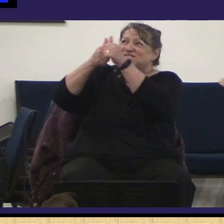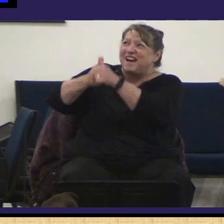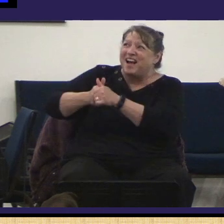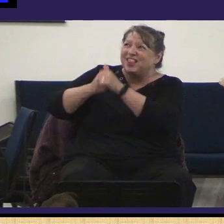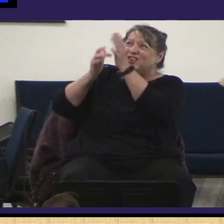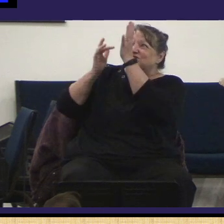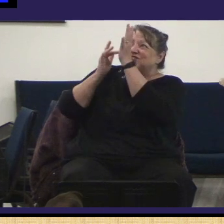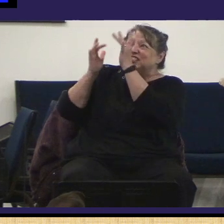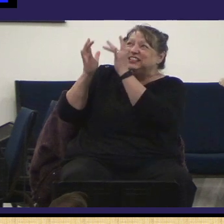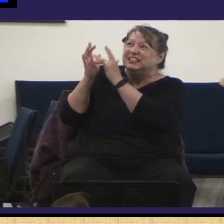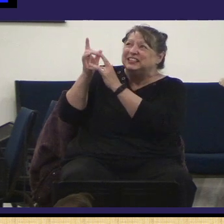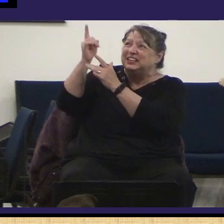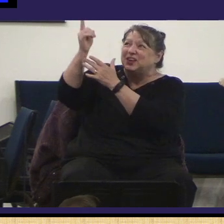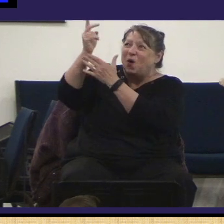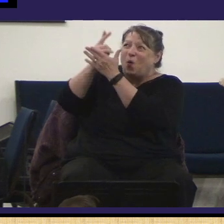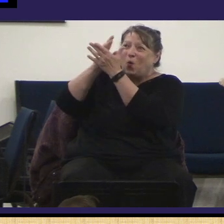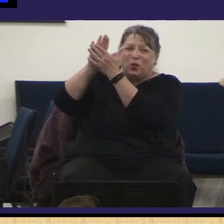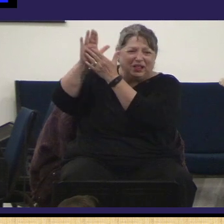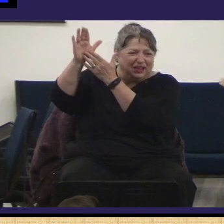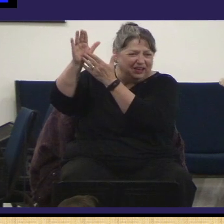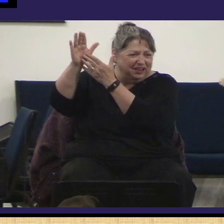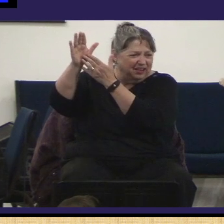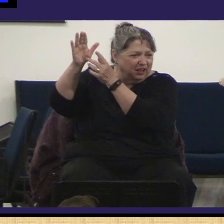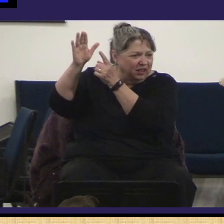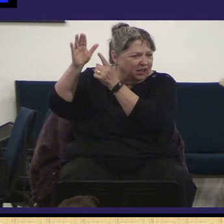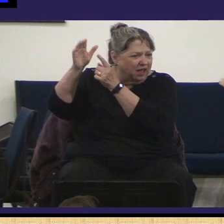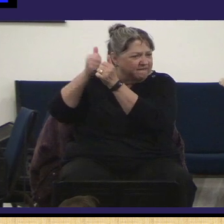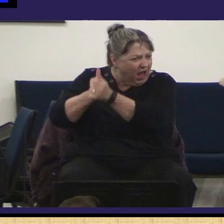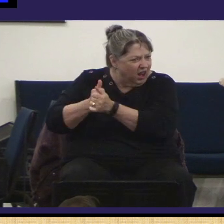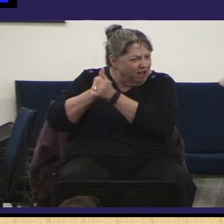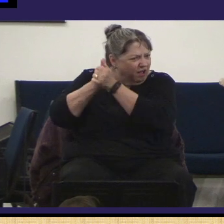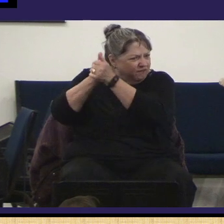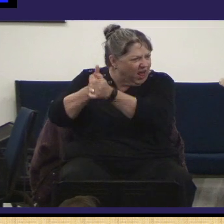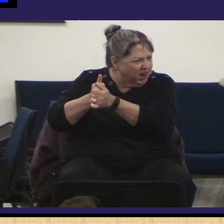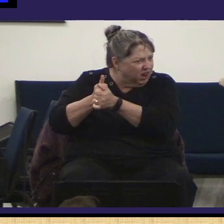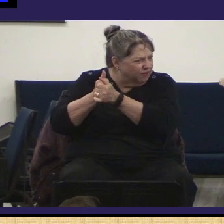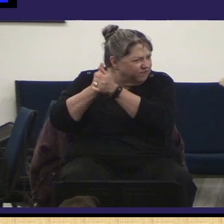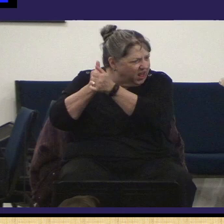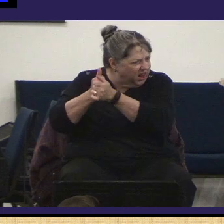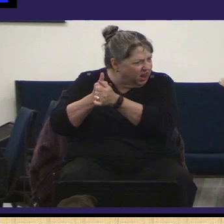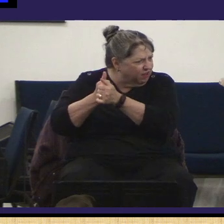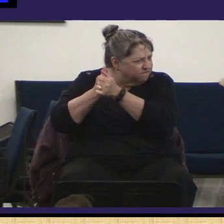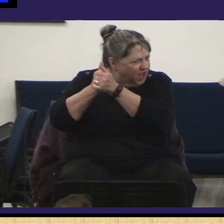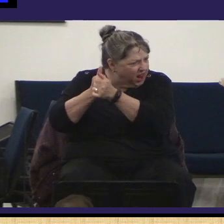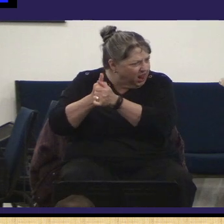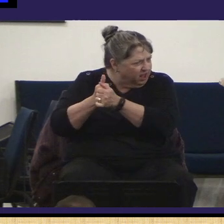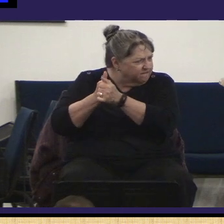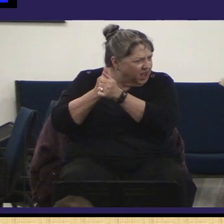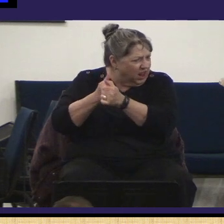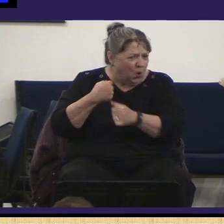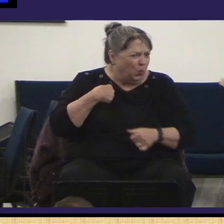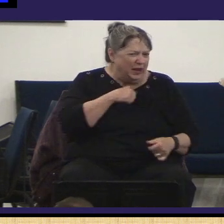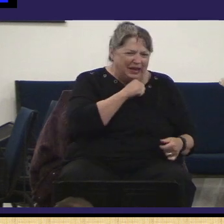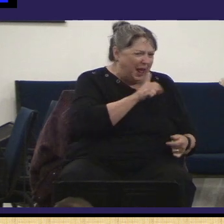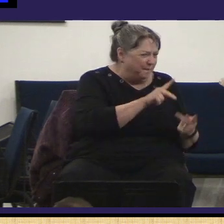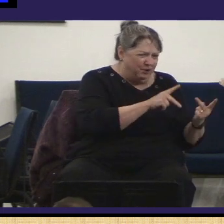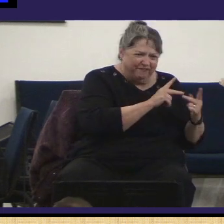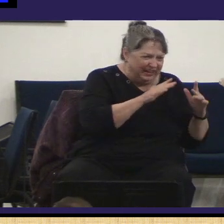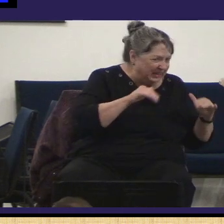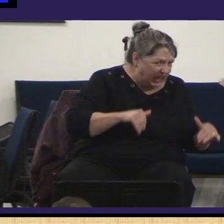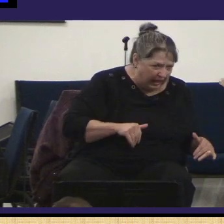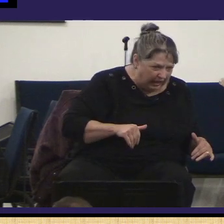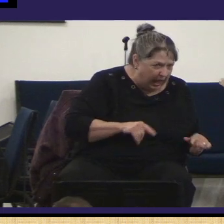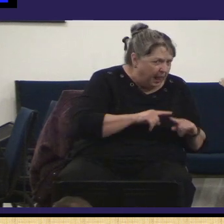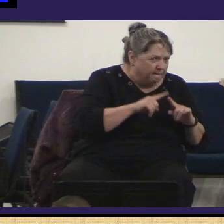Our righteousness will not qualify us. So He's not finished. But standing firm also includes